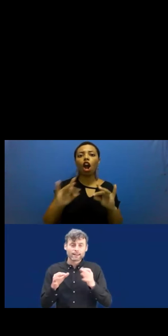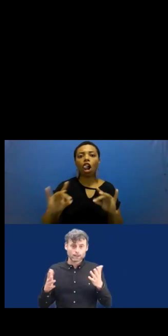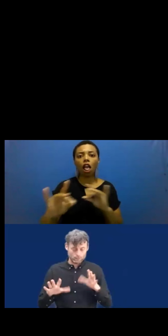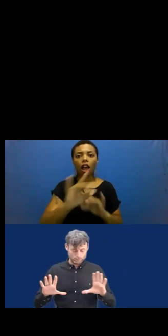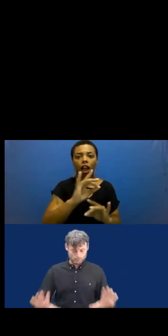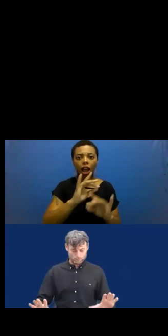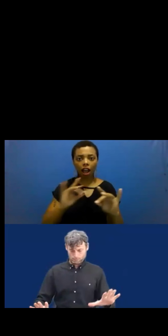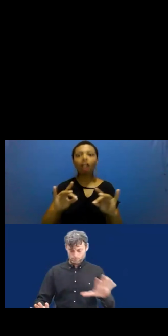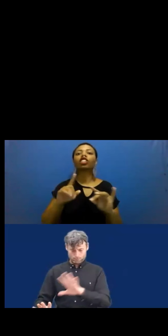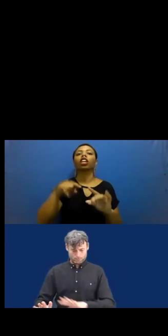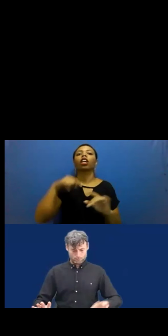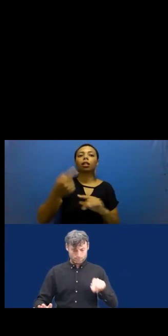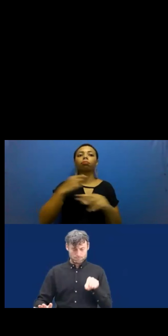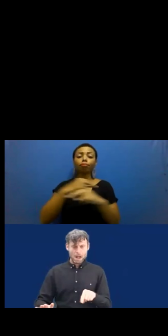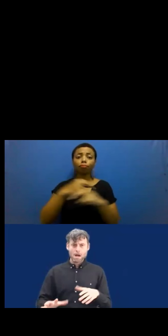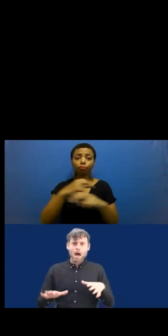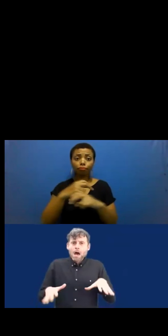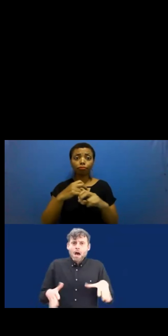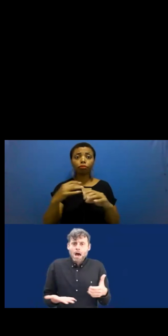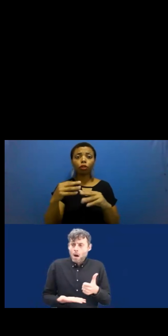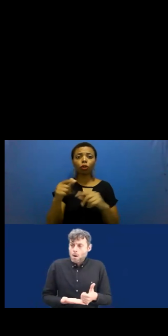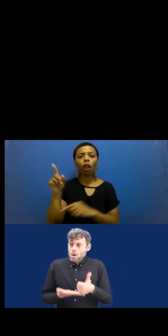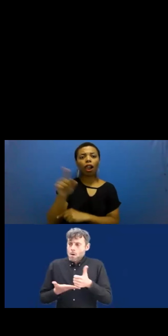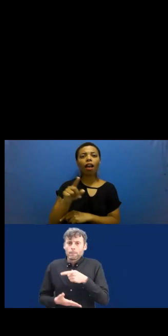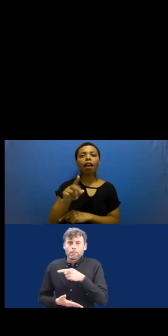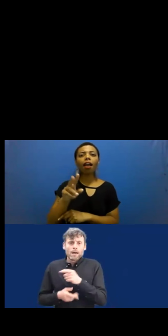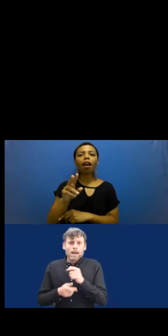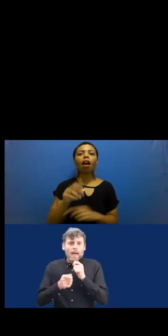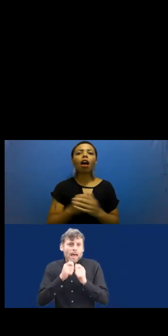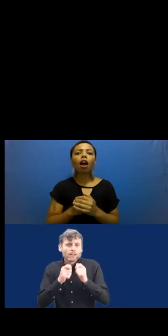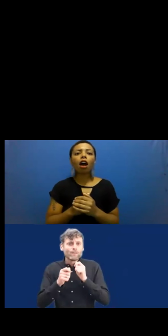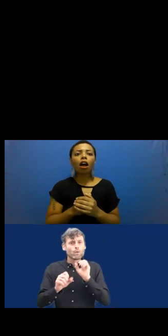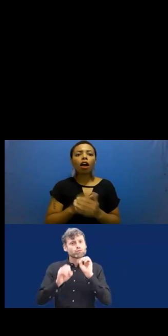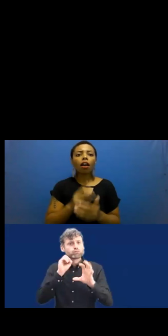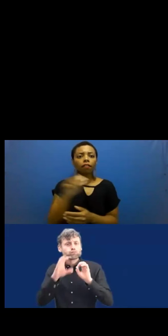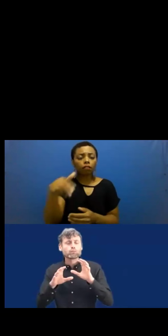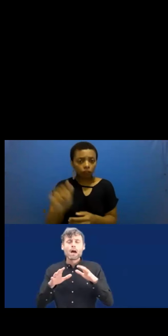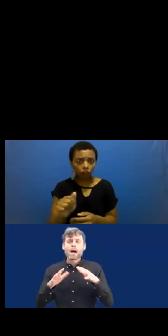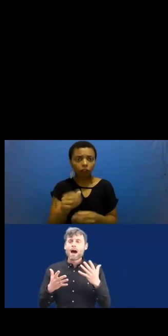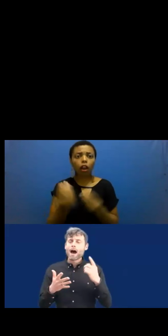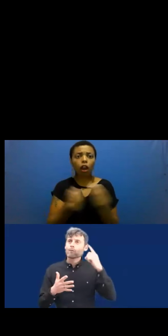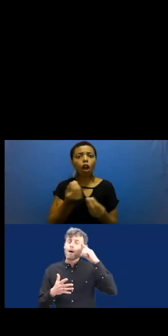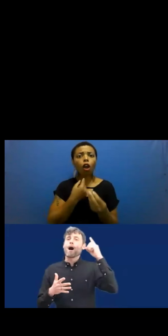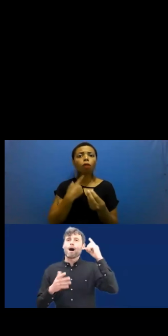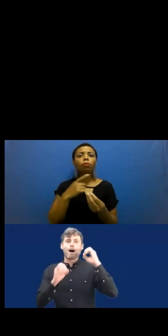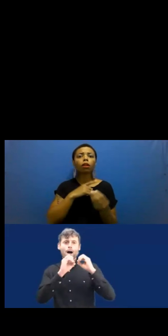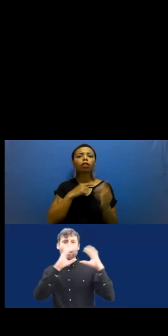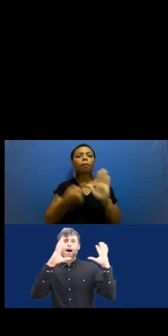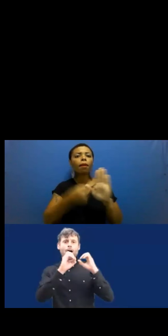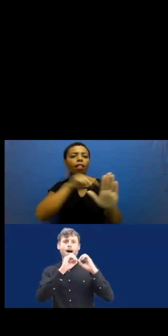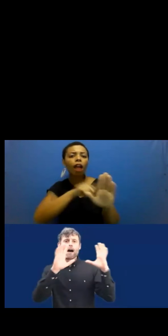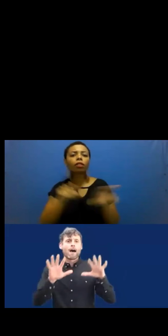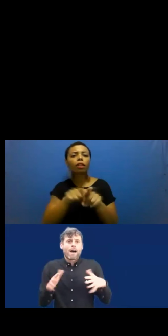its role as an intervener, as an inventory of meaning and metaphors,